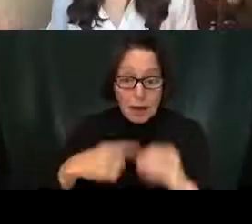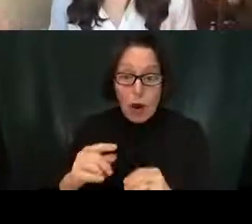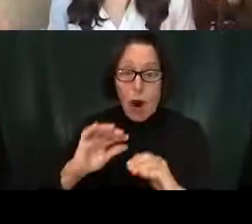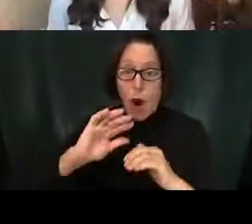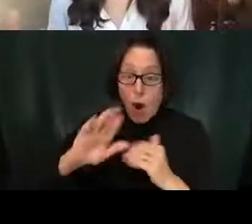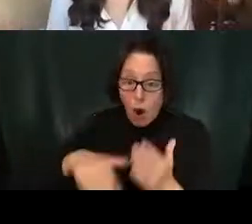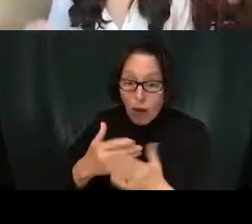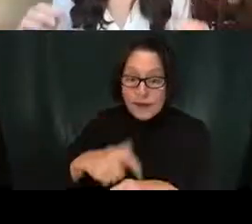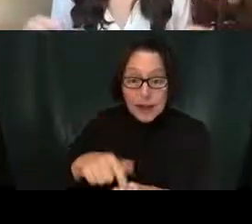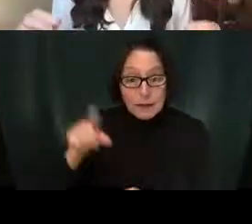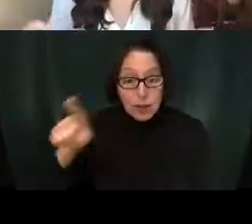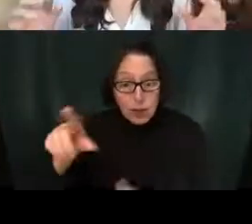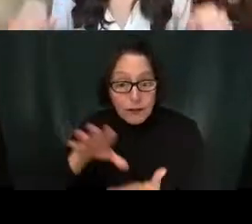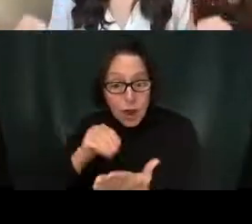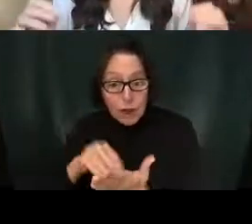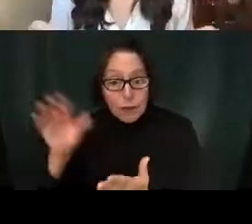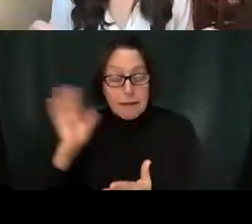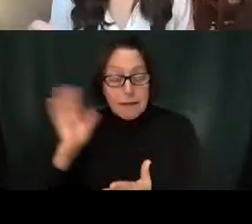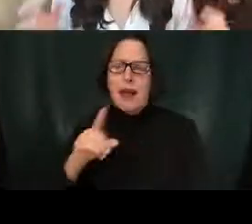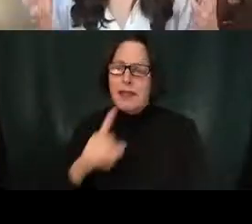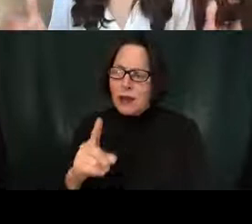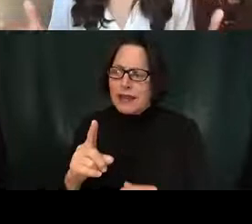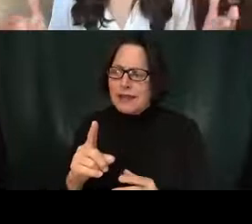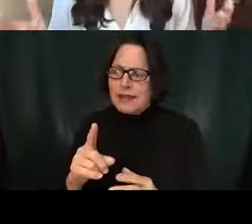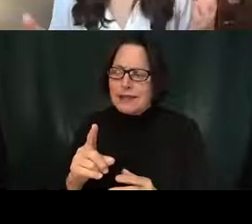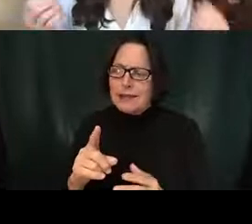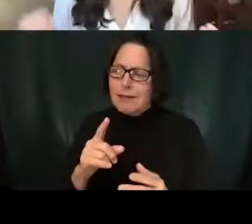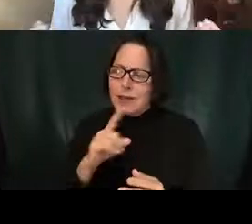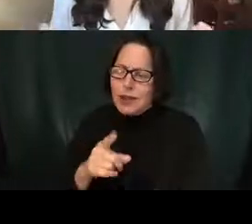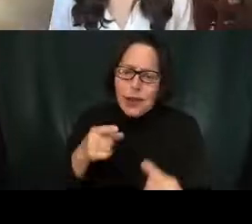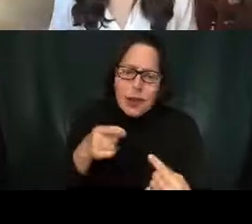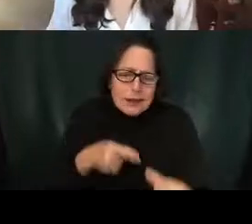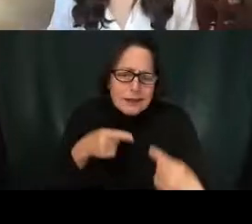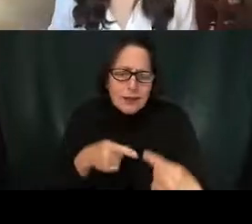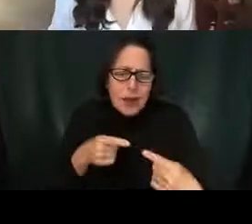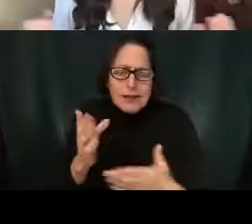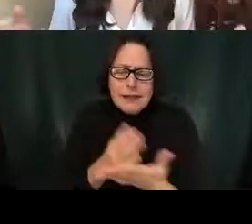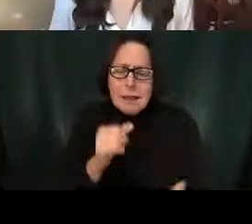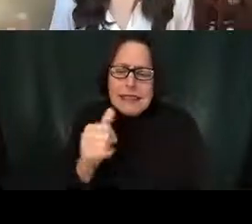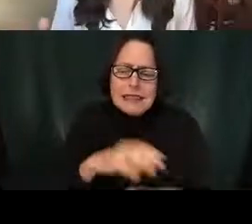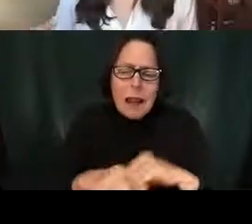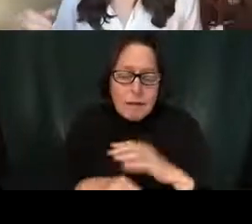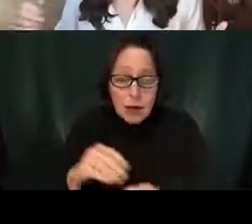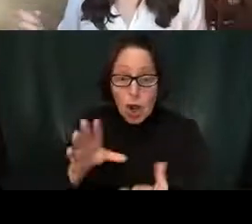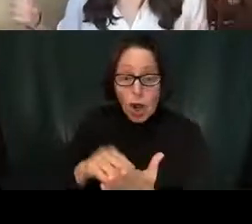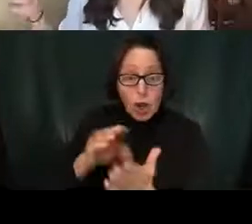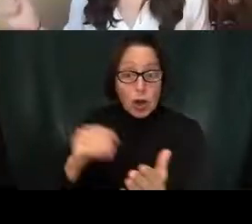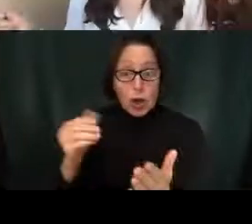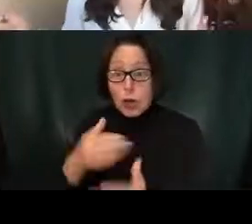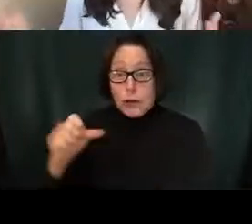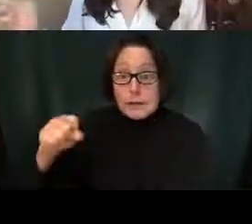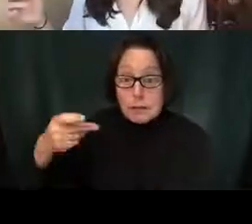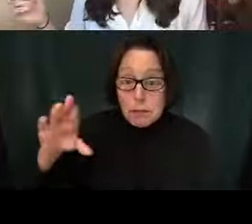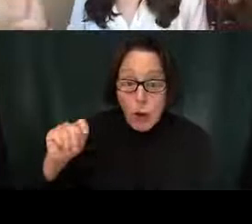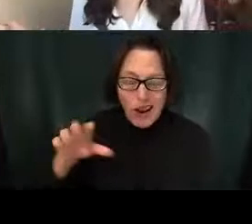you've learned something, there is inherently a struggle and a discomfort. When you're learning a new sport or say, learning tennis,